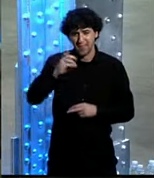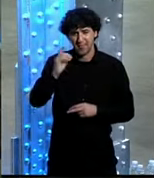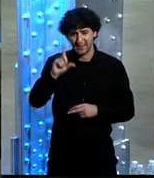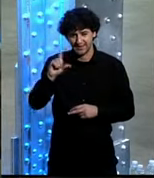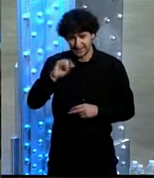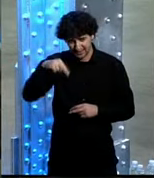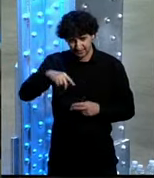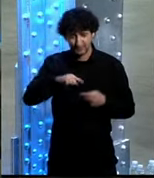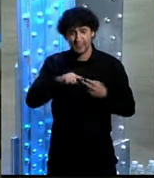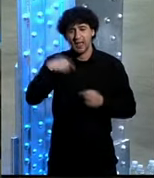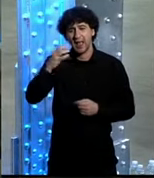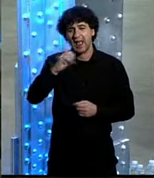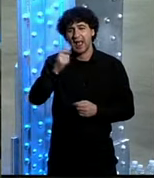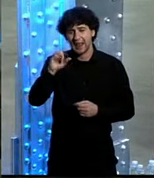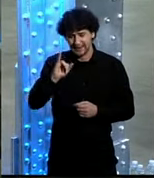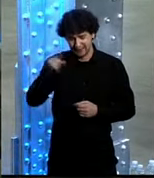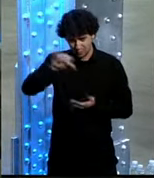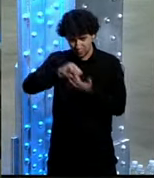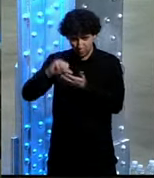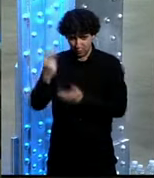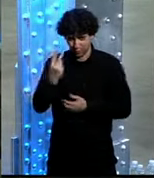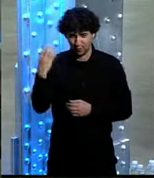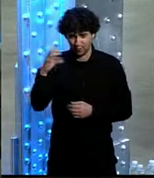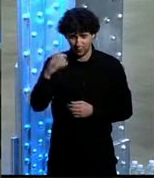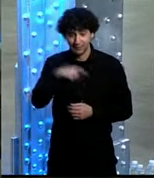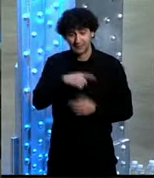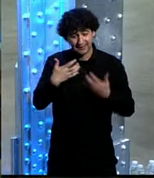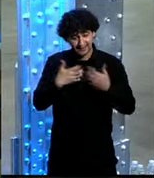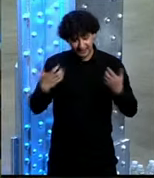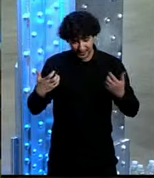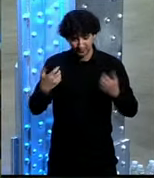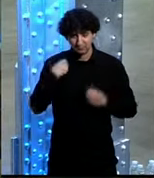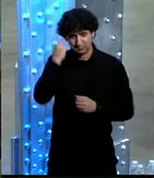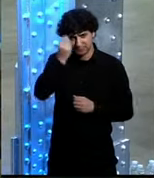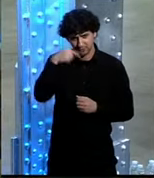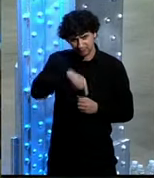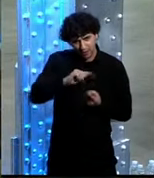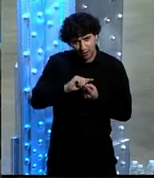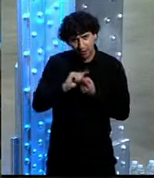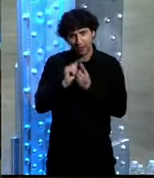There are very interesting projects in Cali, in Colombia, on transmedia projects. So